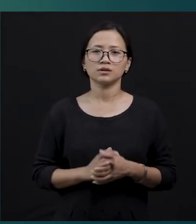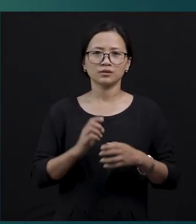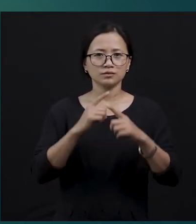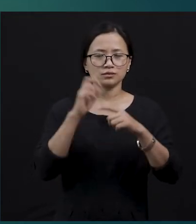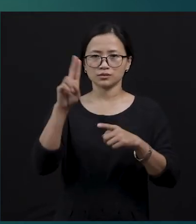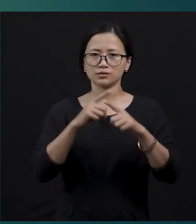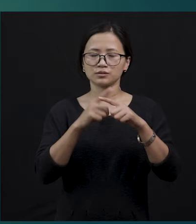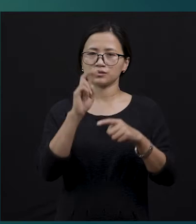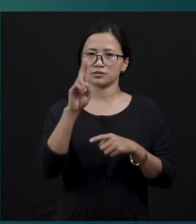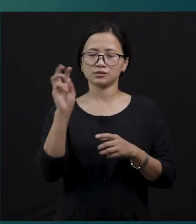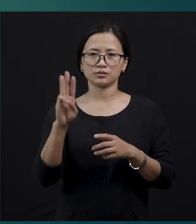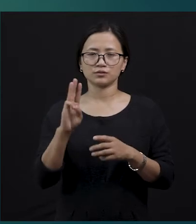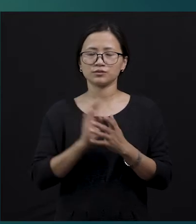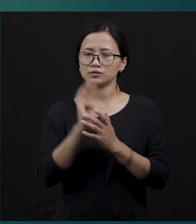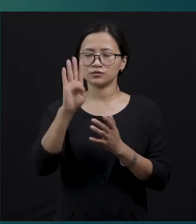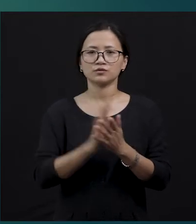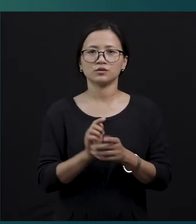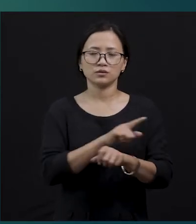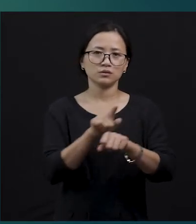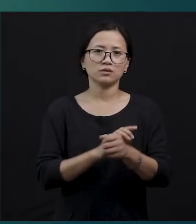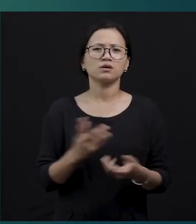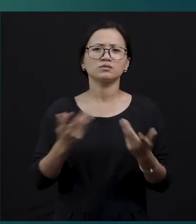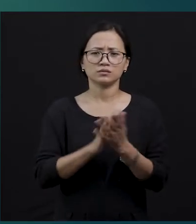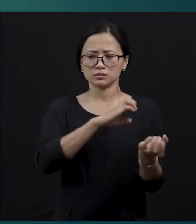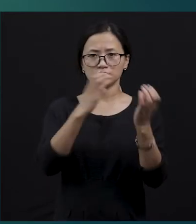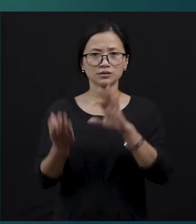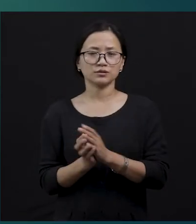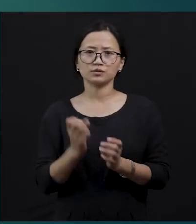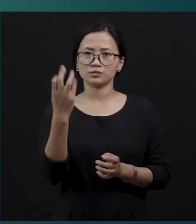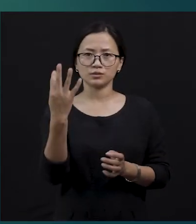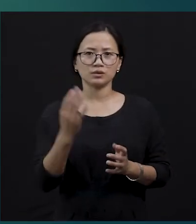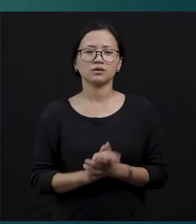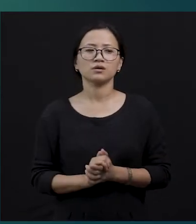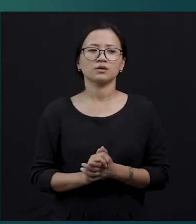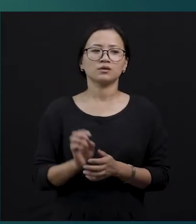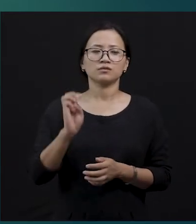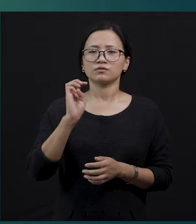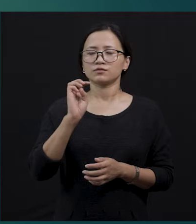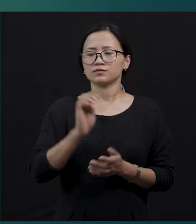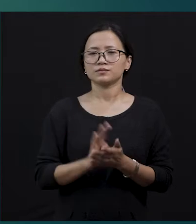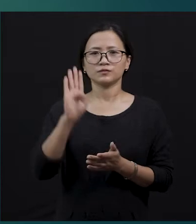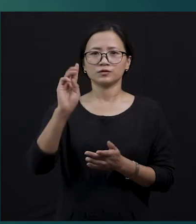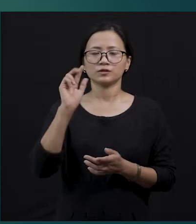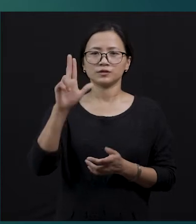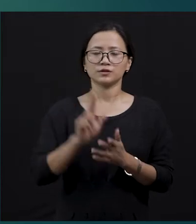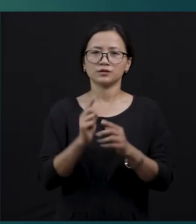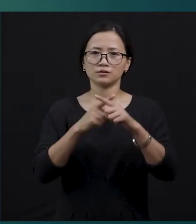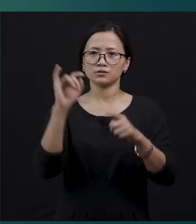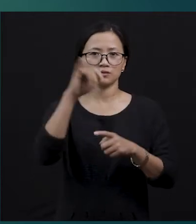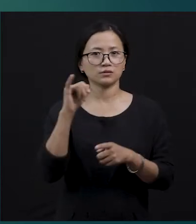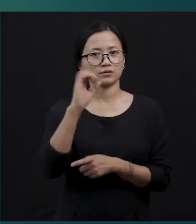24. Now again, since you are converting into minutes, what you need to do here, children? 48 into